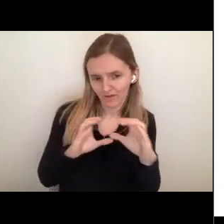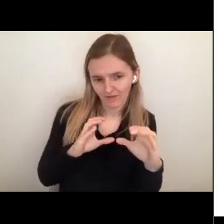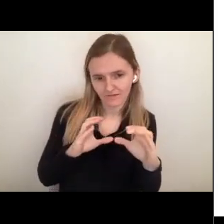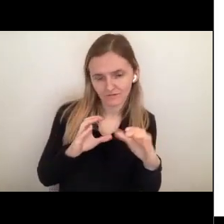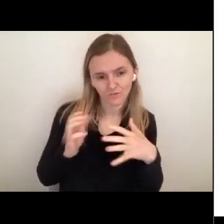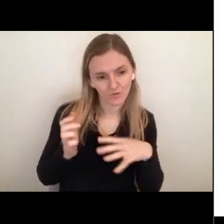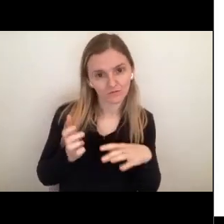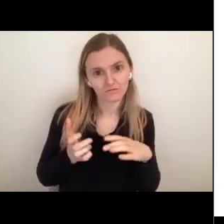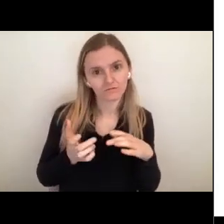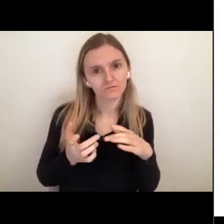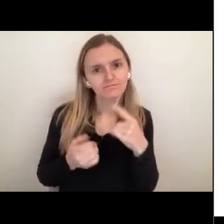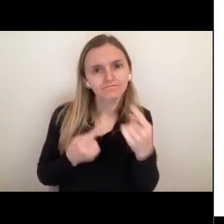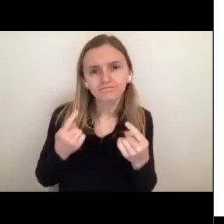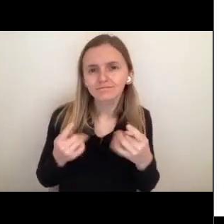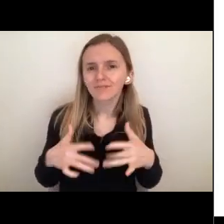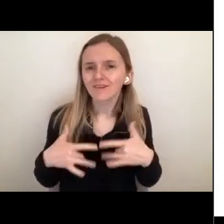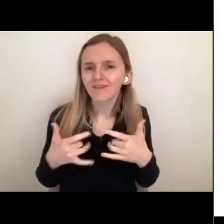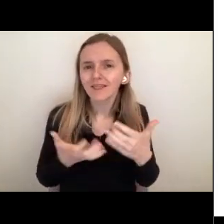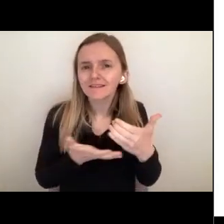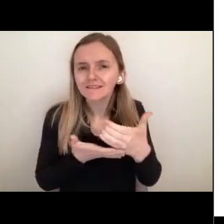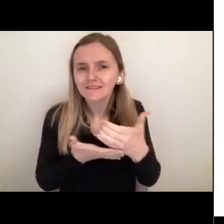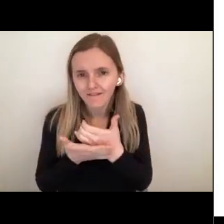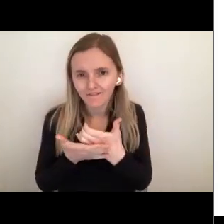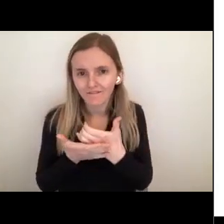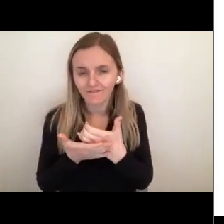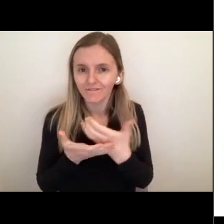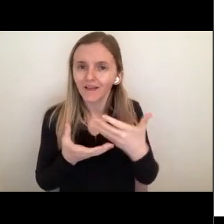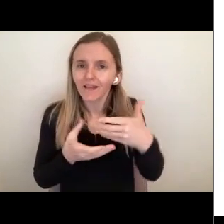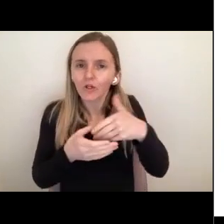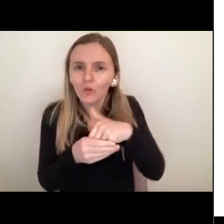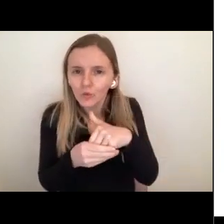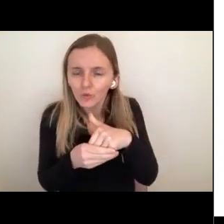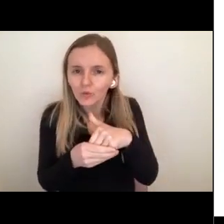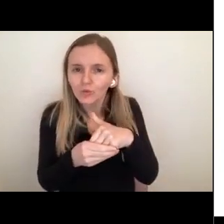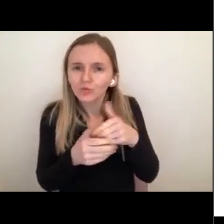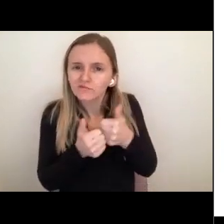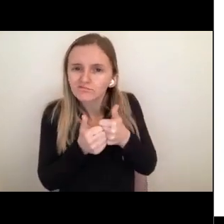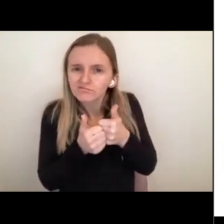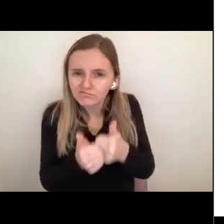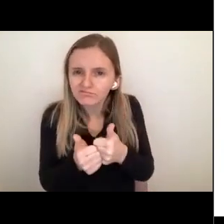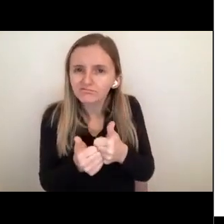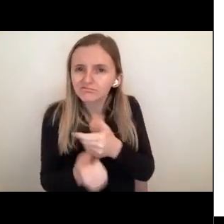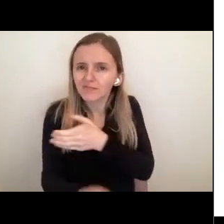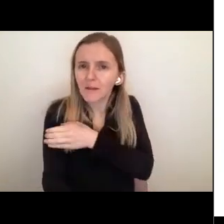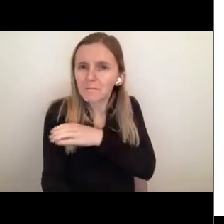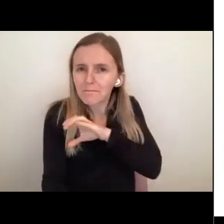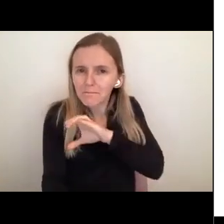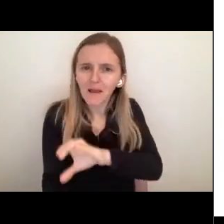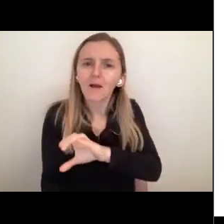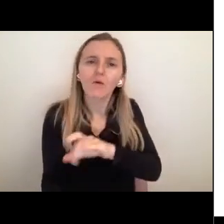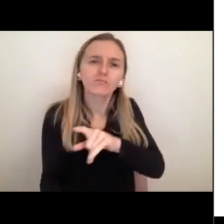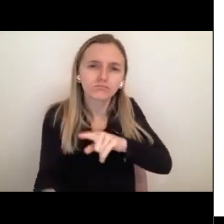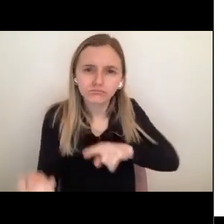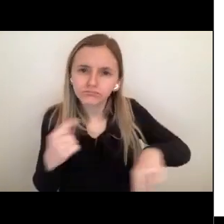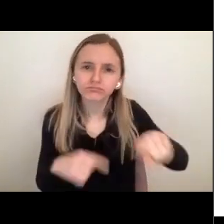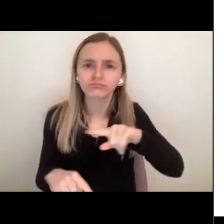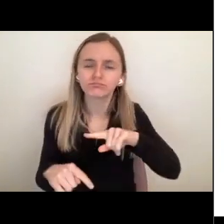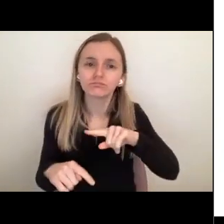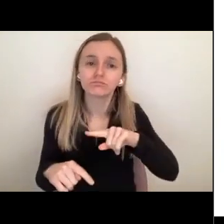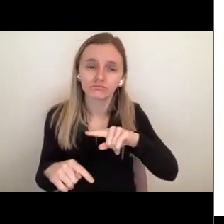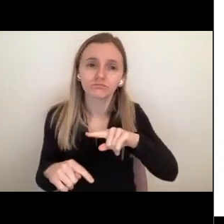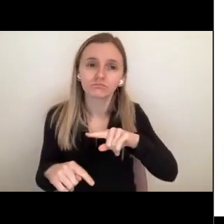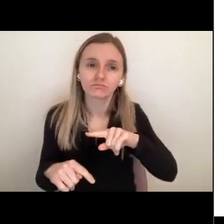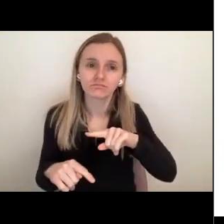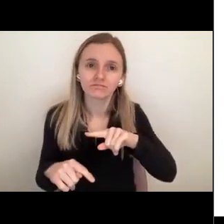we're communicating advocacy and empowerment. And really that needs to